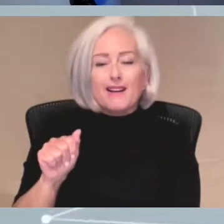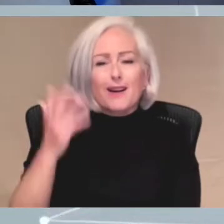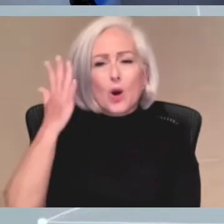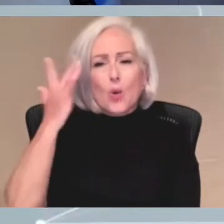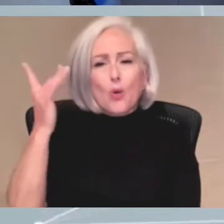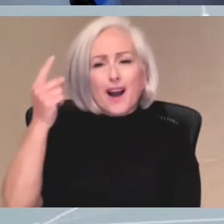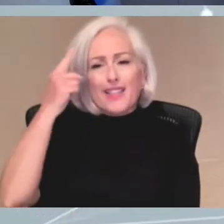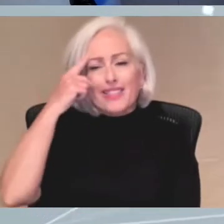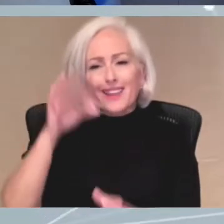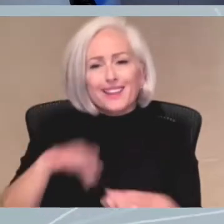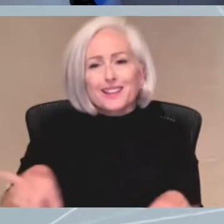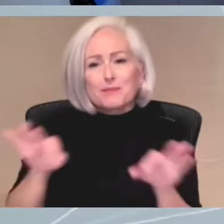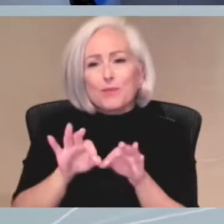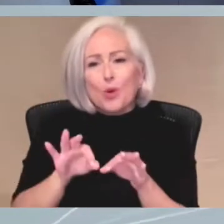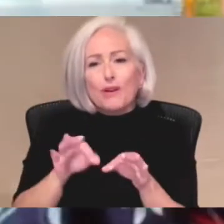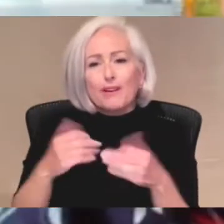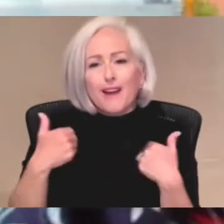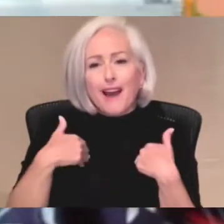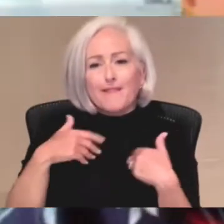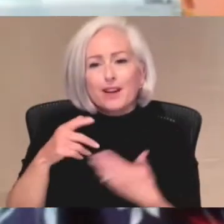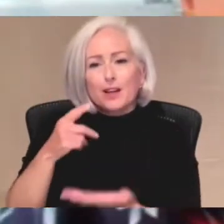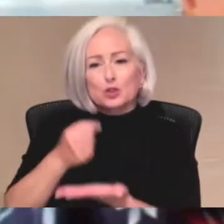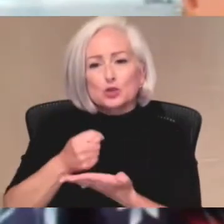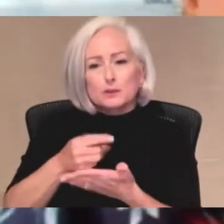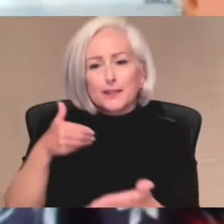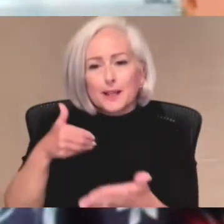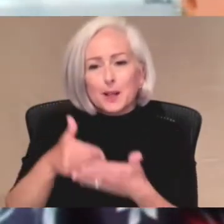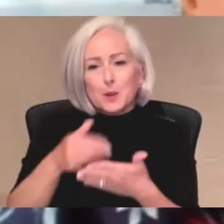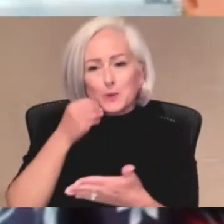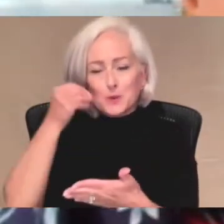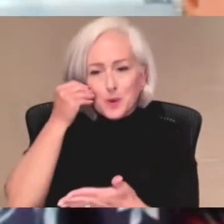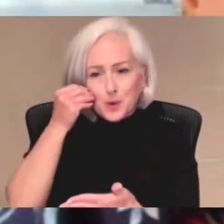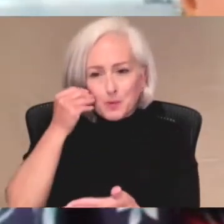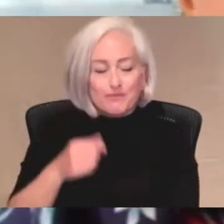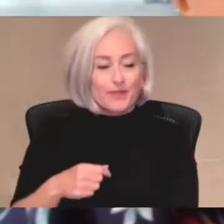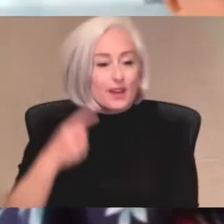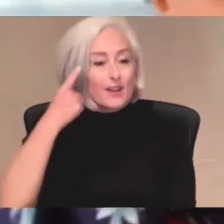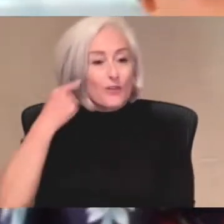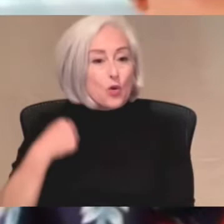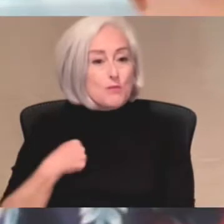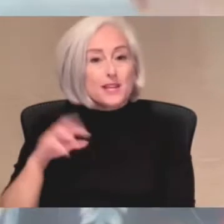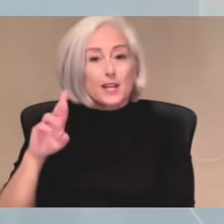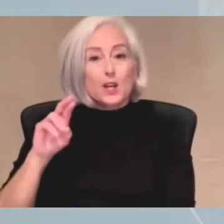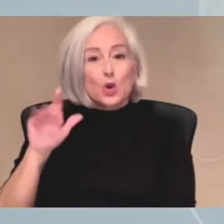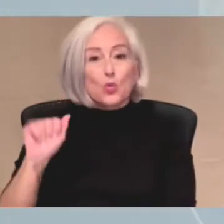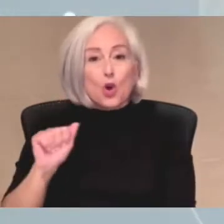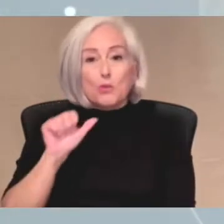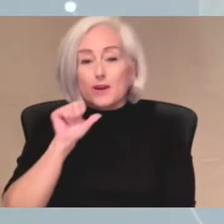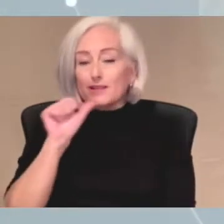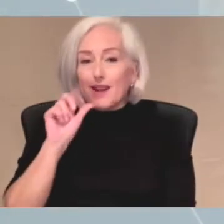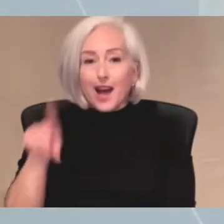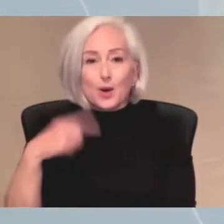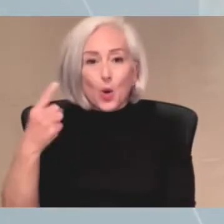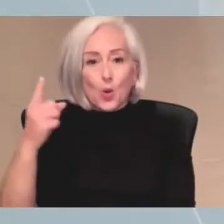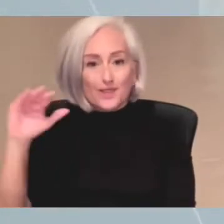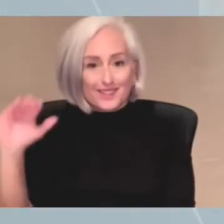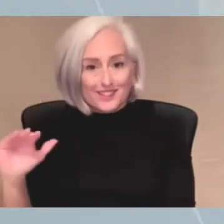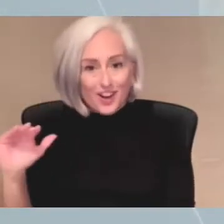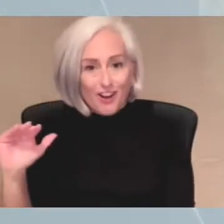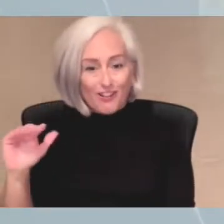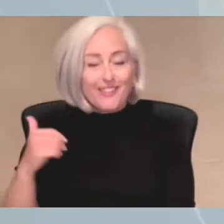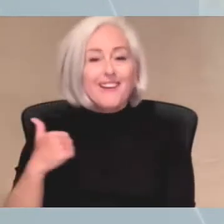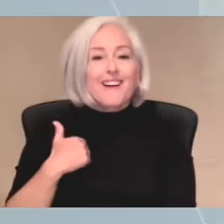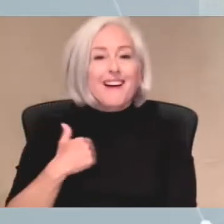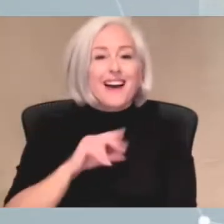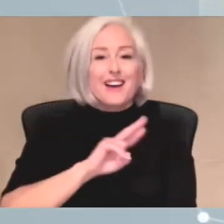in on that? Well, in our case, Roma's not my only child. I have another son. And in our